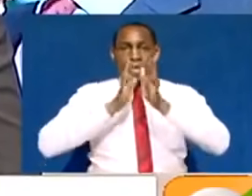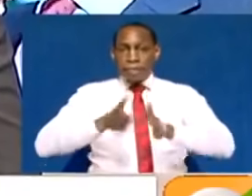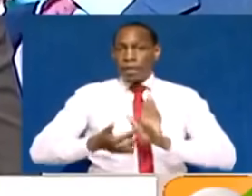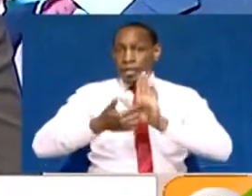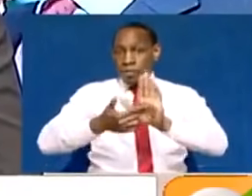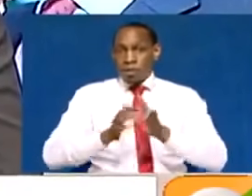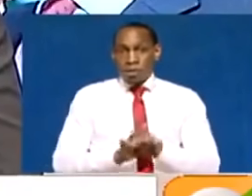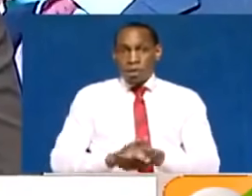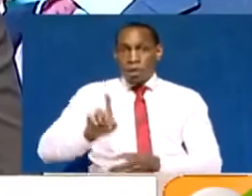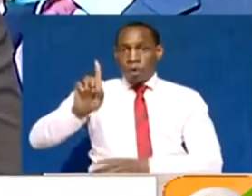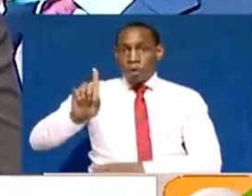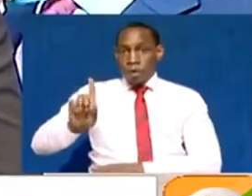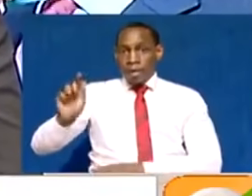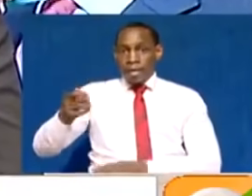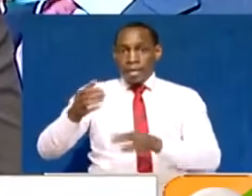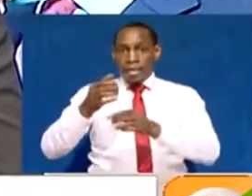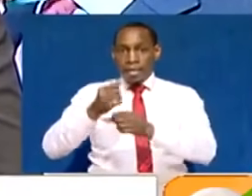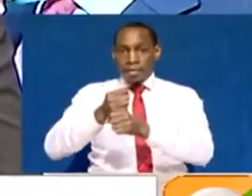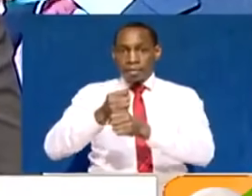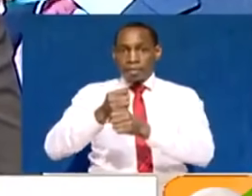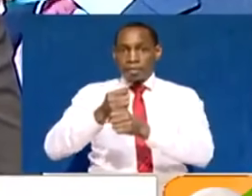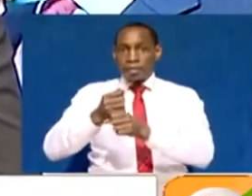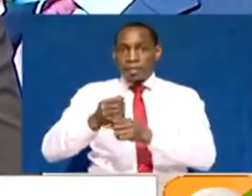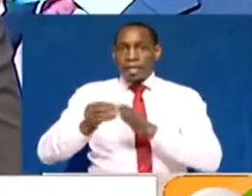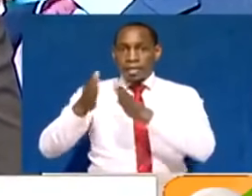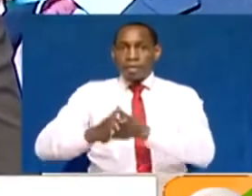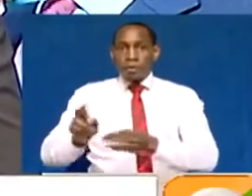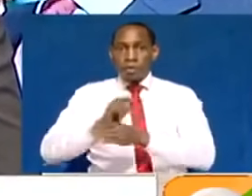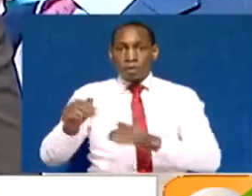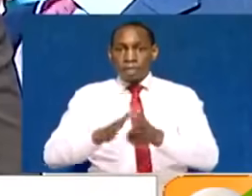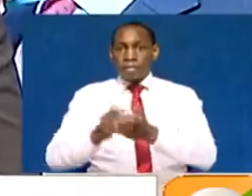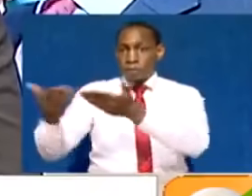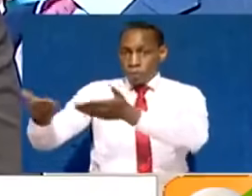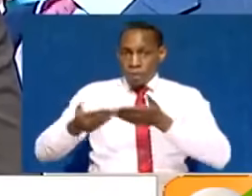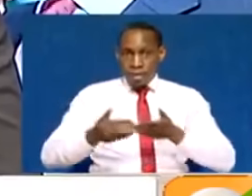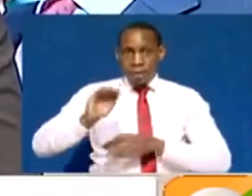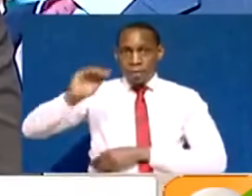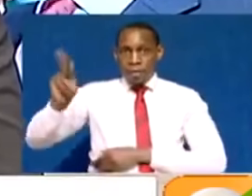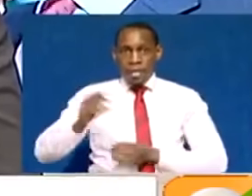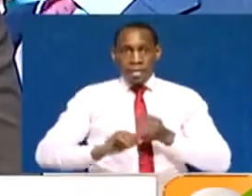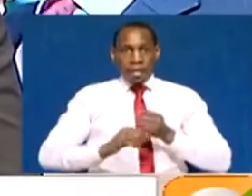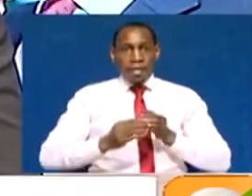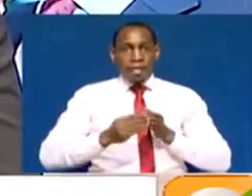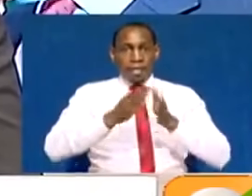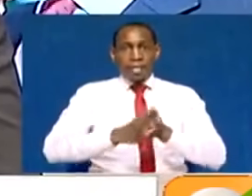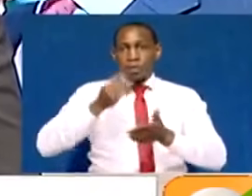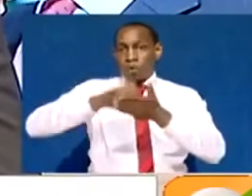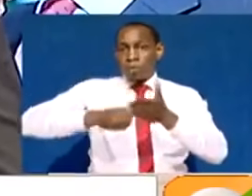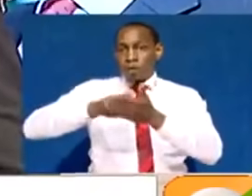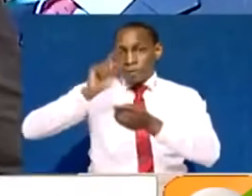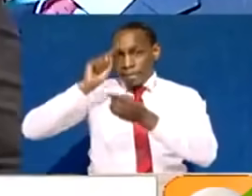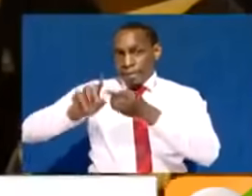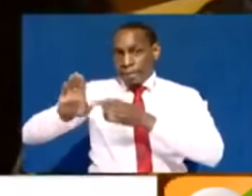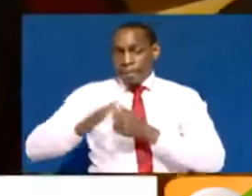Goin reports, the One Kenya Alliance principals took advantage of a luncheon by the Mount Kenya leaders to popularize their bid.